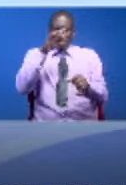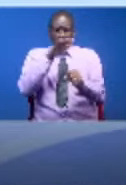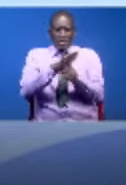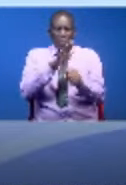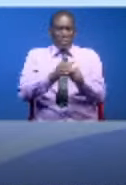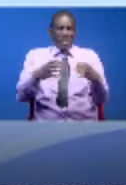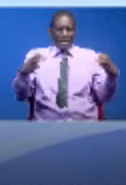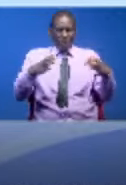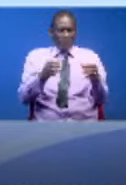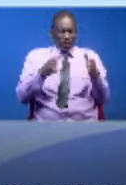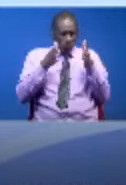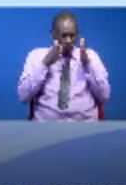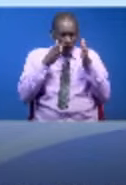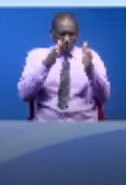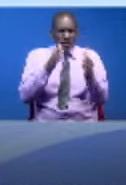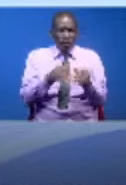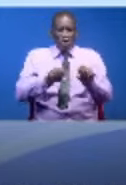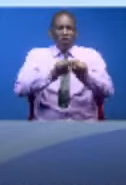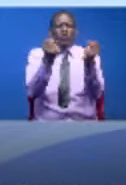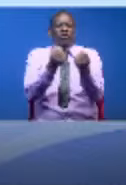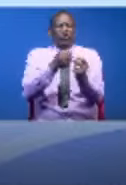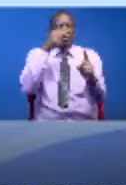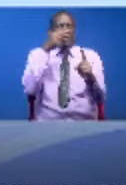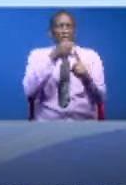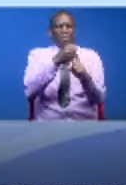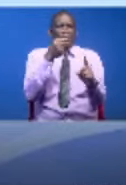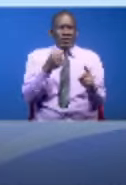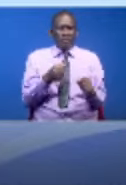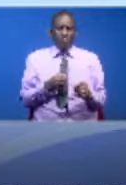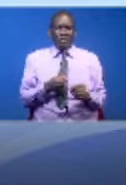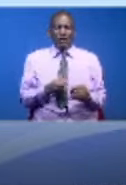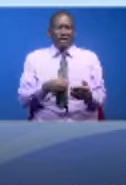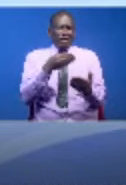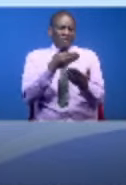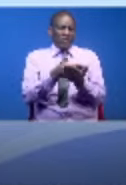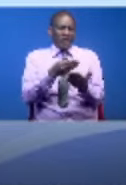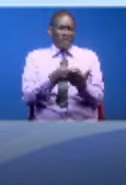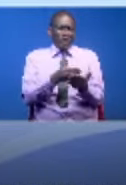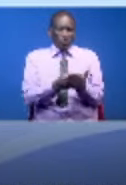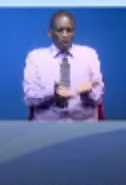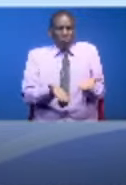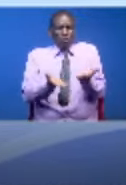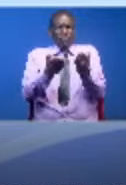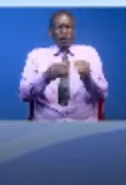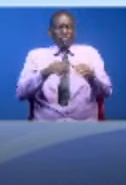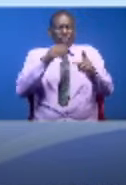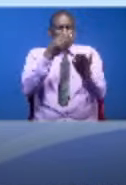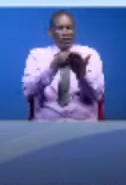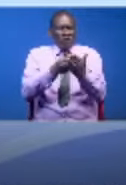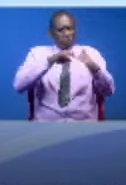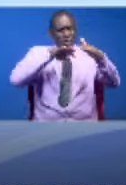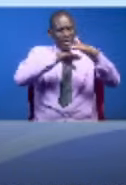to social impact, financial deepening and financial access